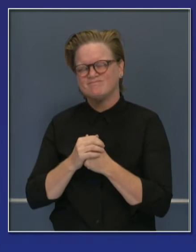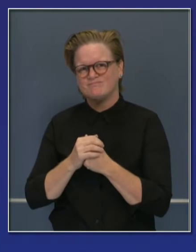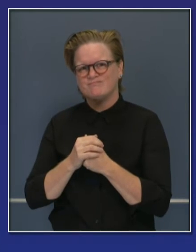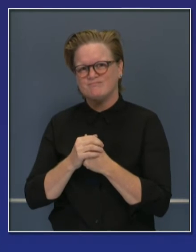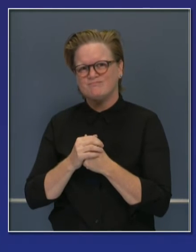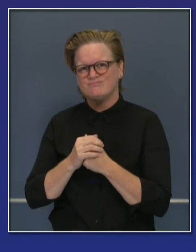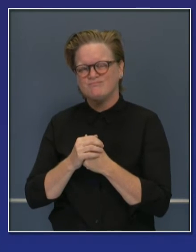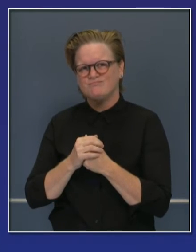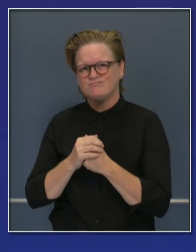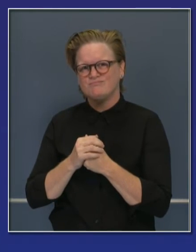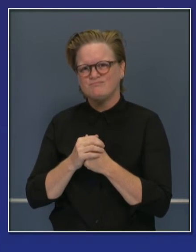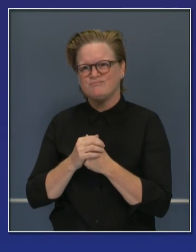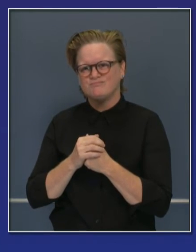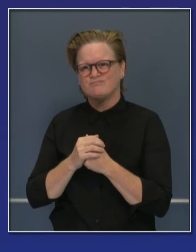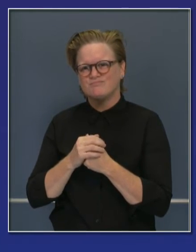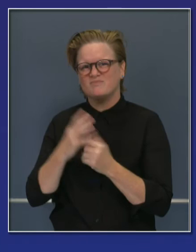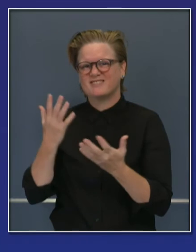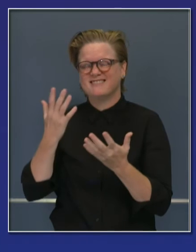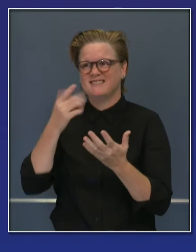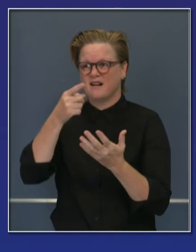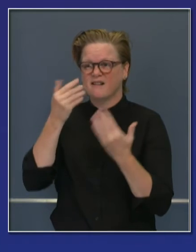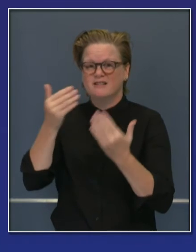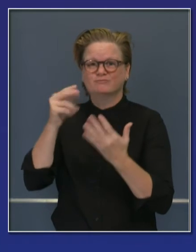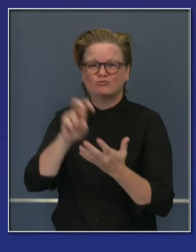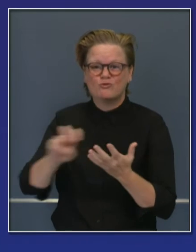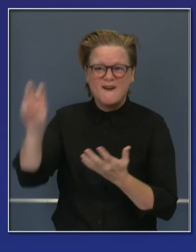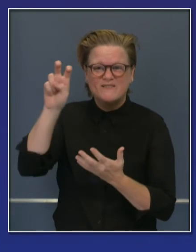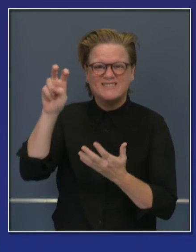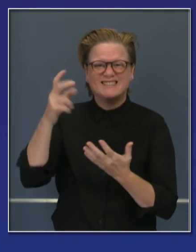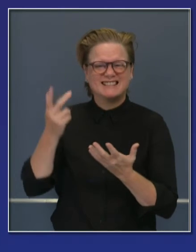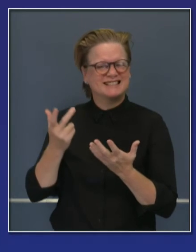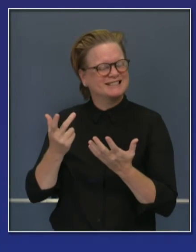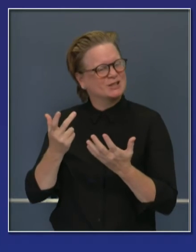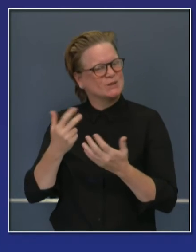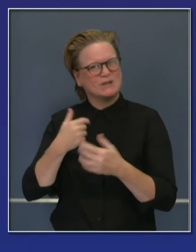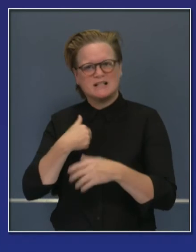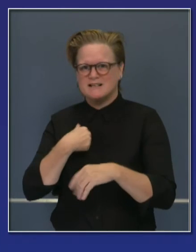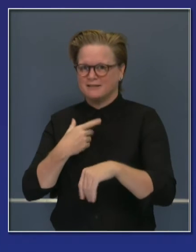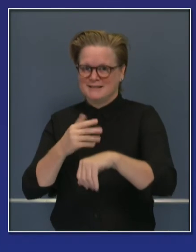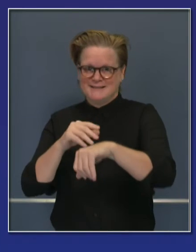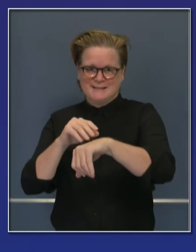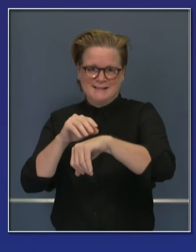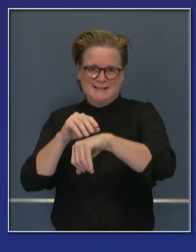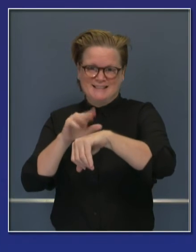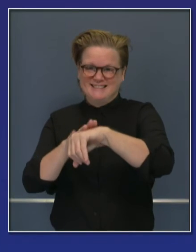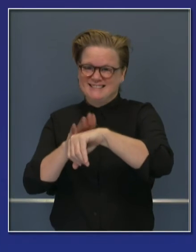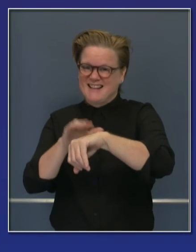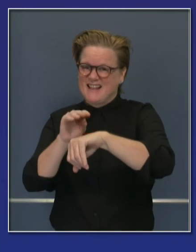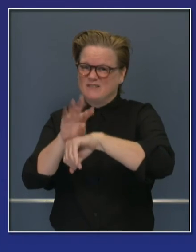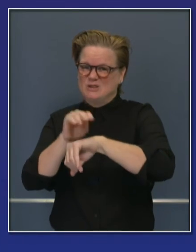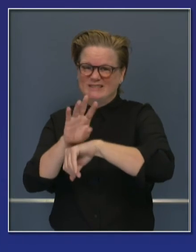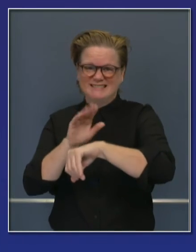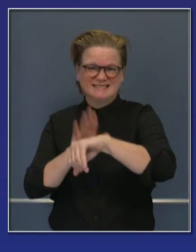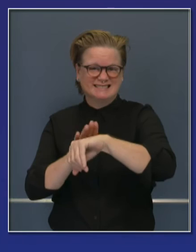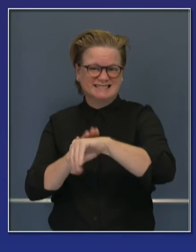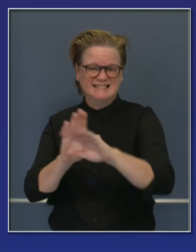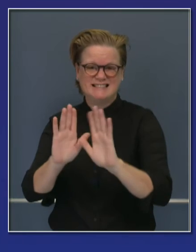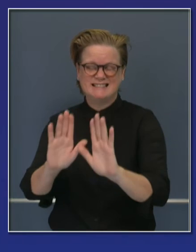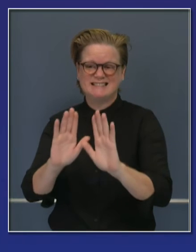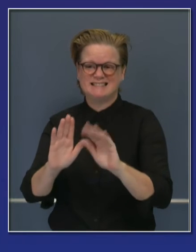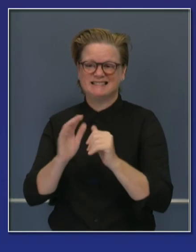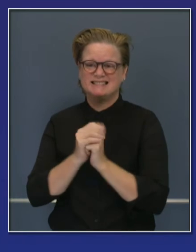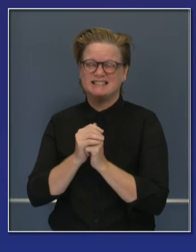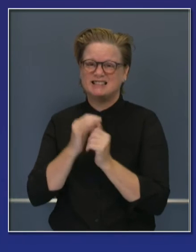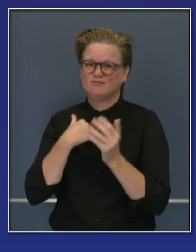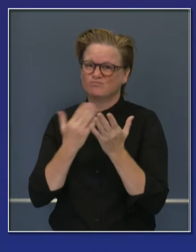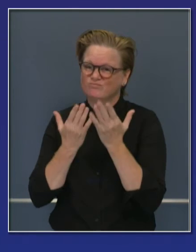today on the travel advisories and some of the issues related to that 10 to 5 a.m. non-essential activities